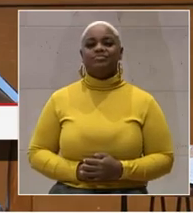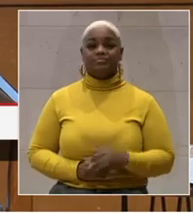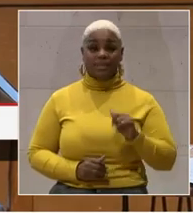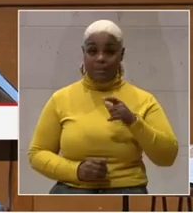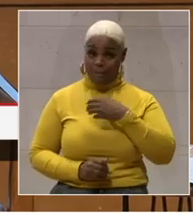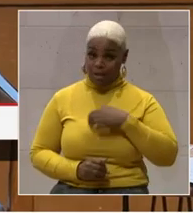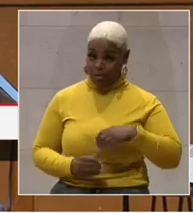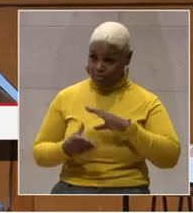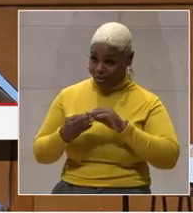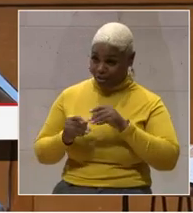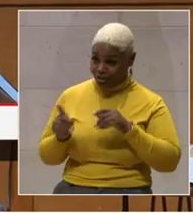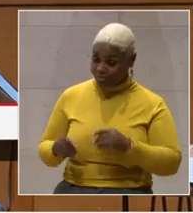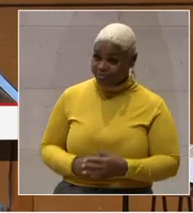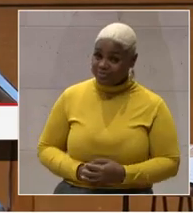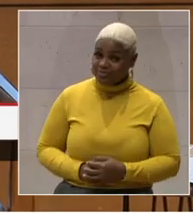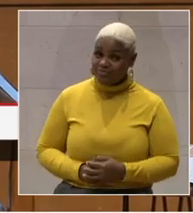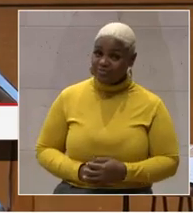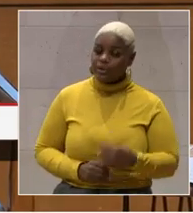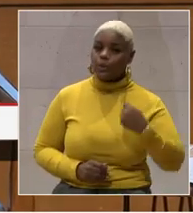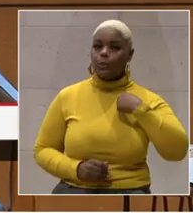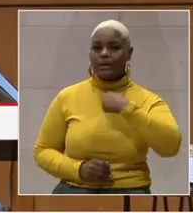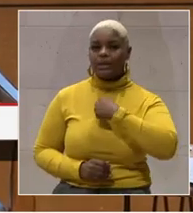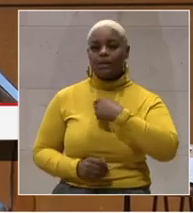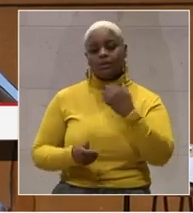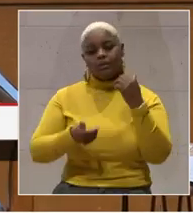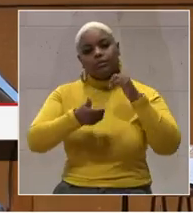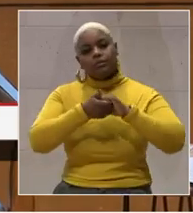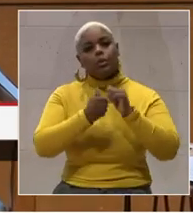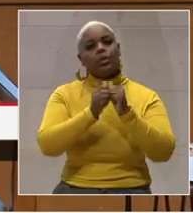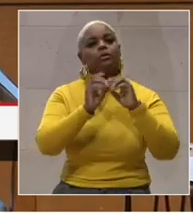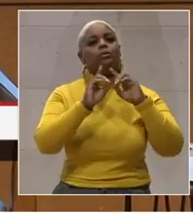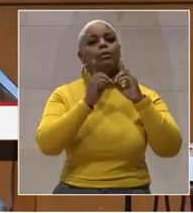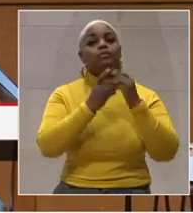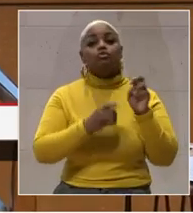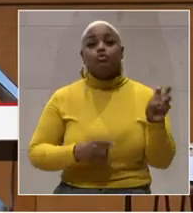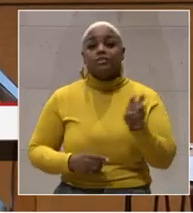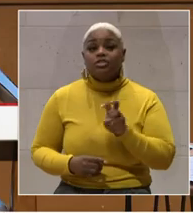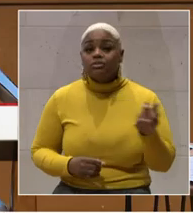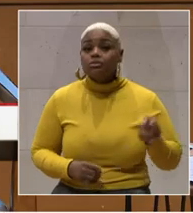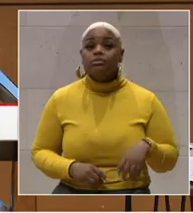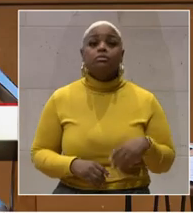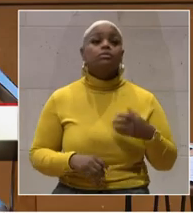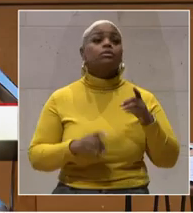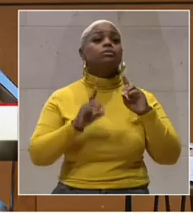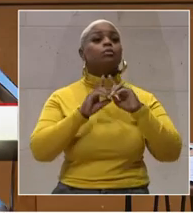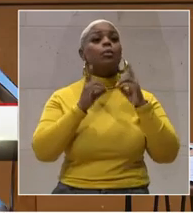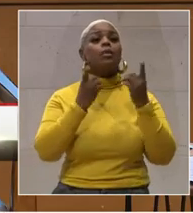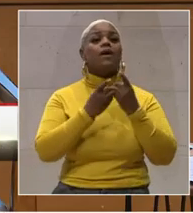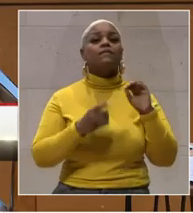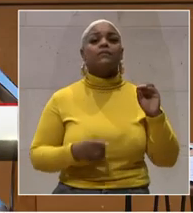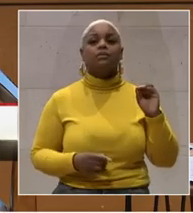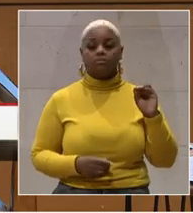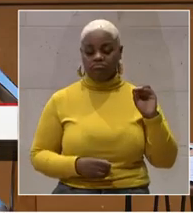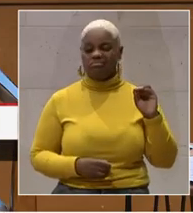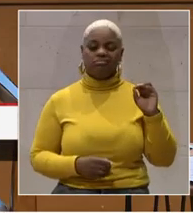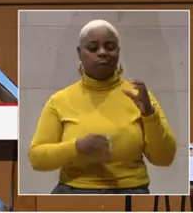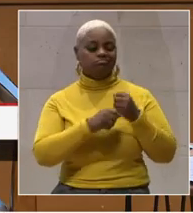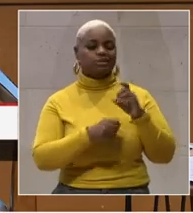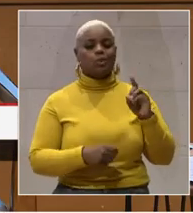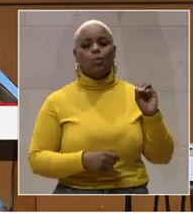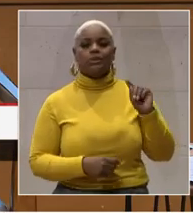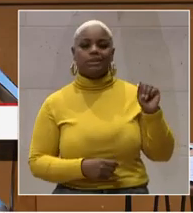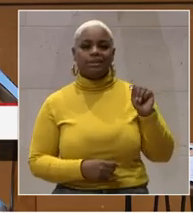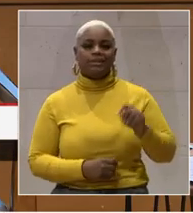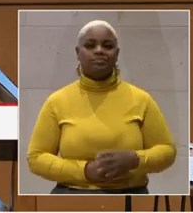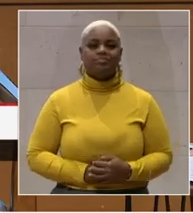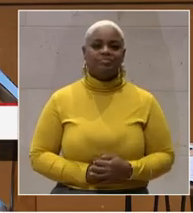worked very closely with the Department of Transportation on some of the programs they have targeted to transit-oriented development. We worked very closely with